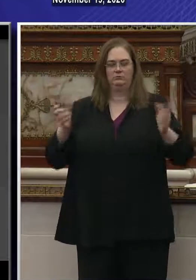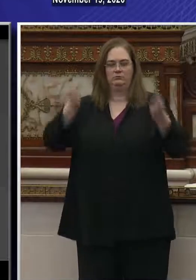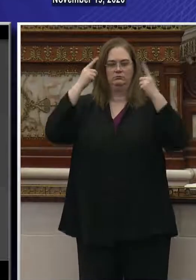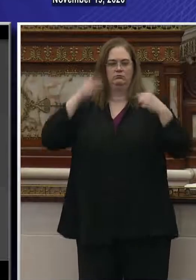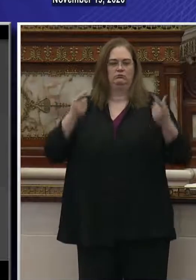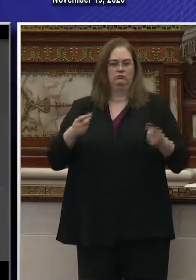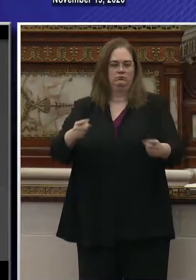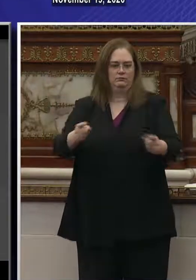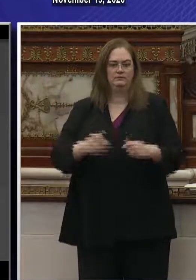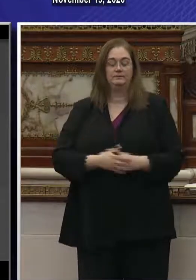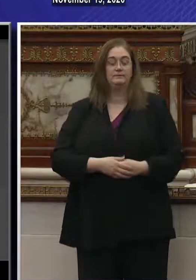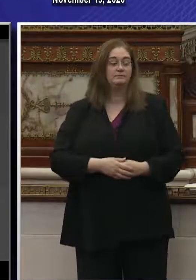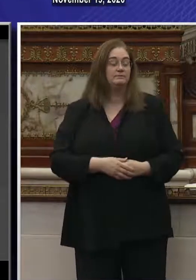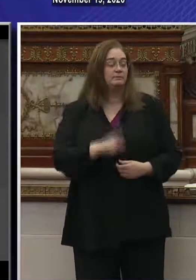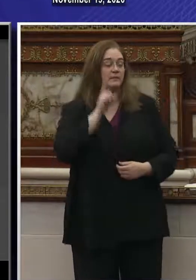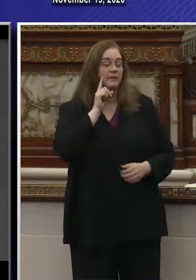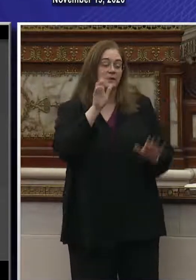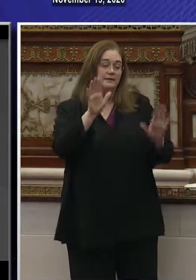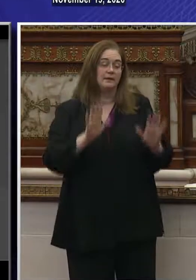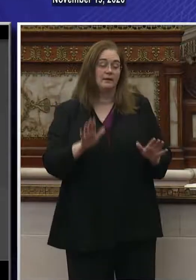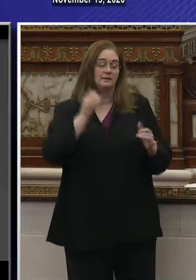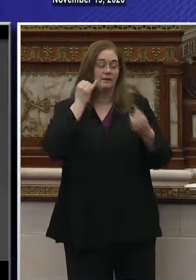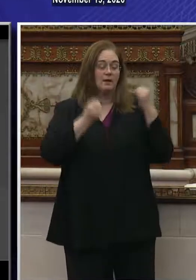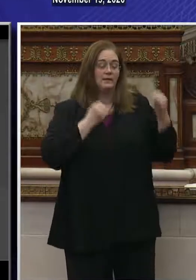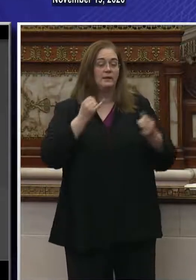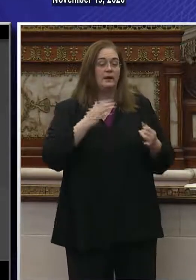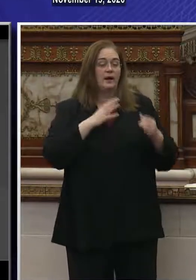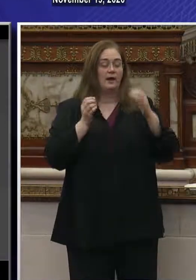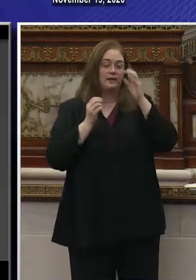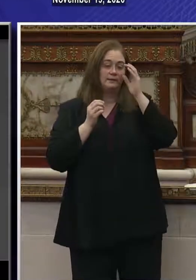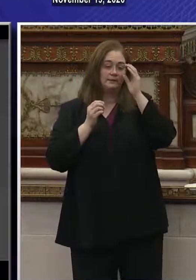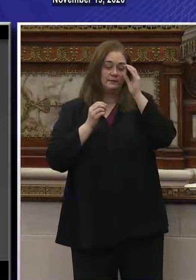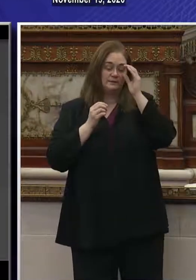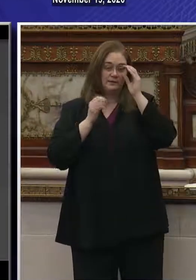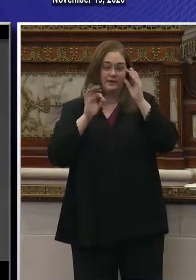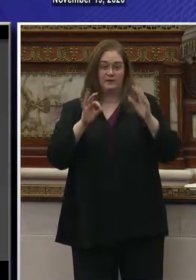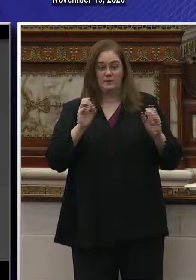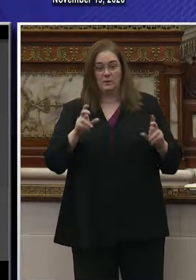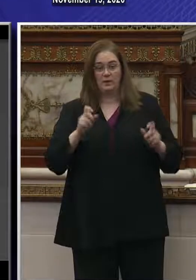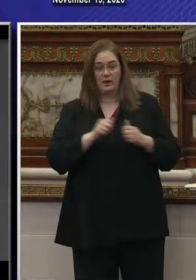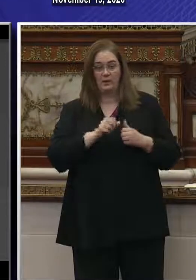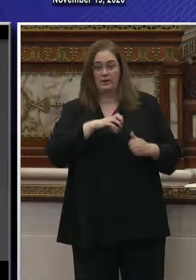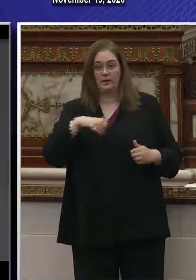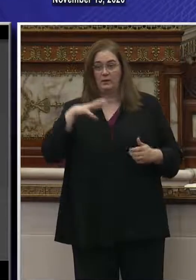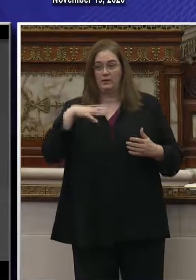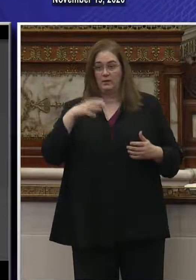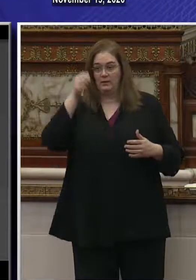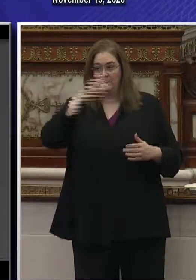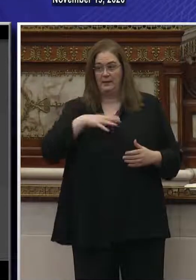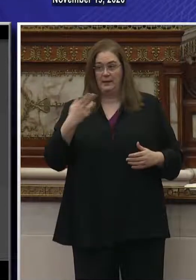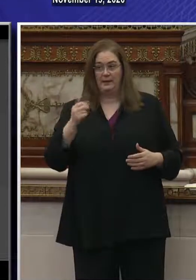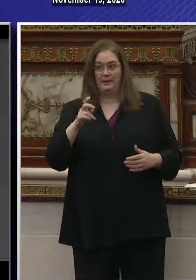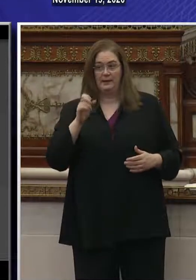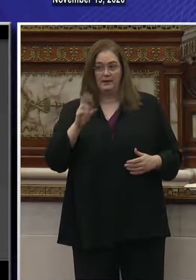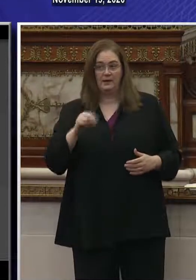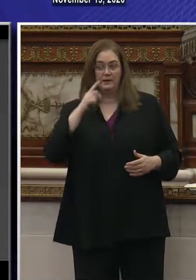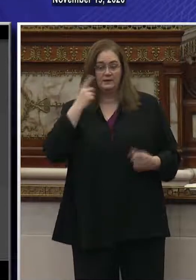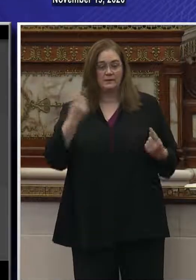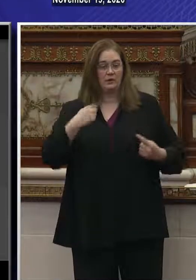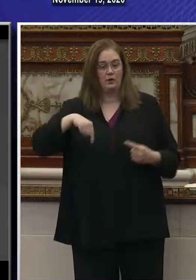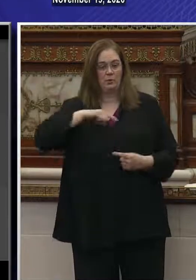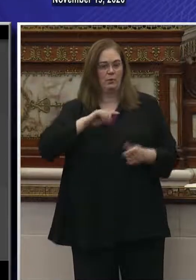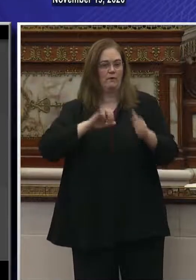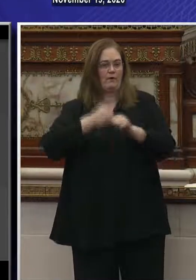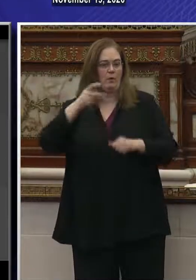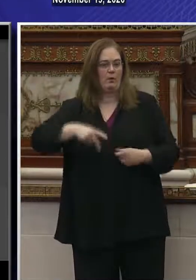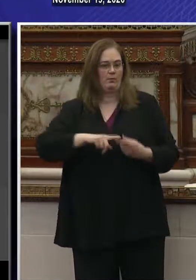going on. I think that's an excellent idea. And if it's okay with Councilman Heenan, I think that that's something that we'll